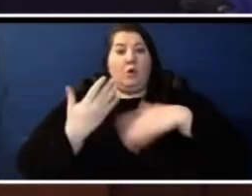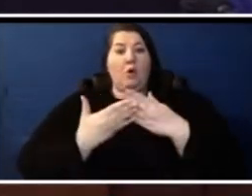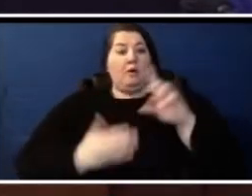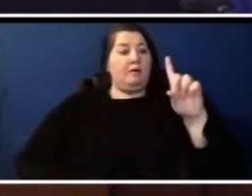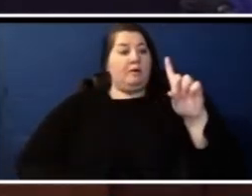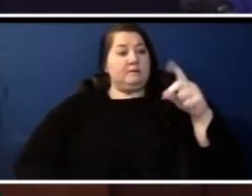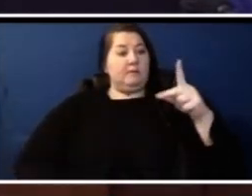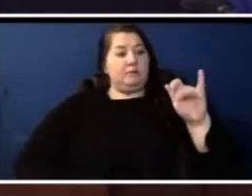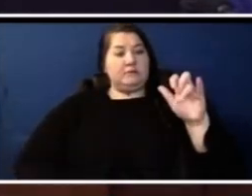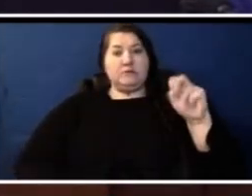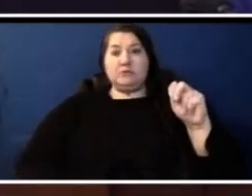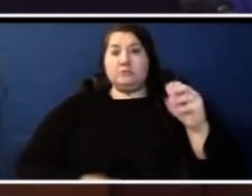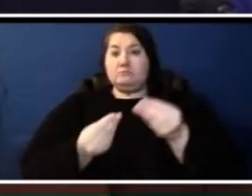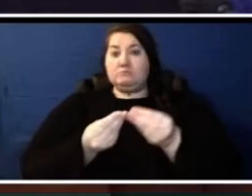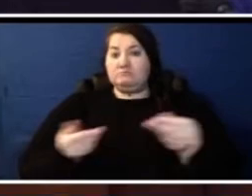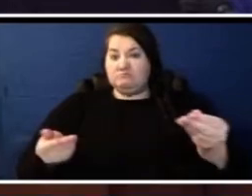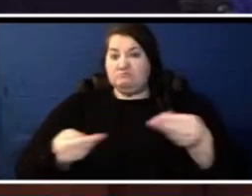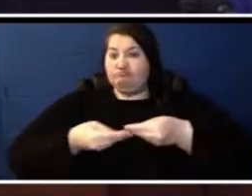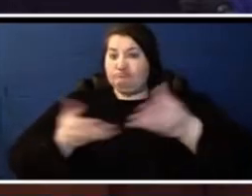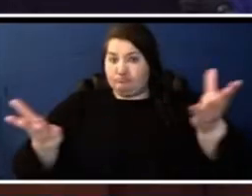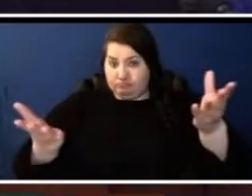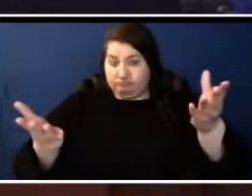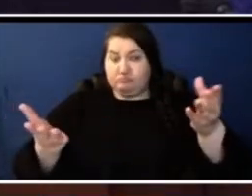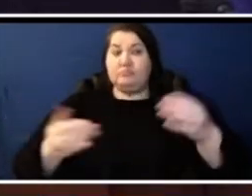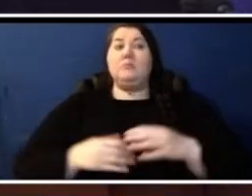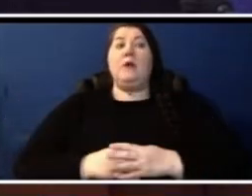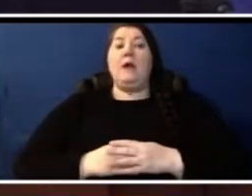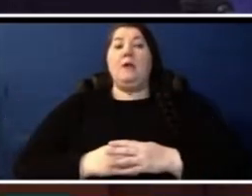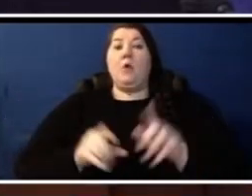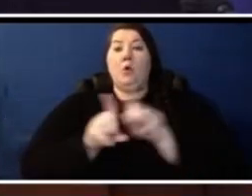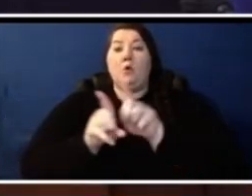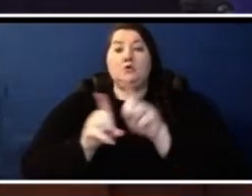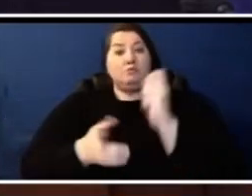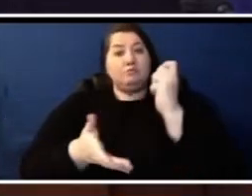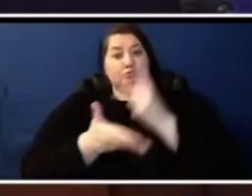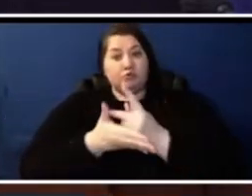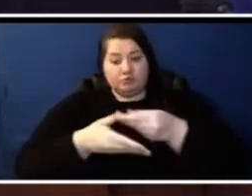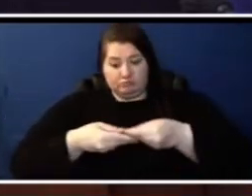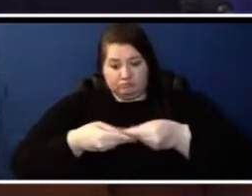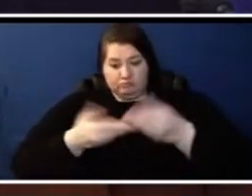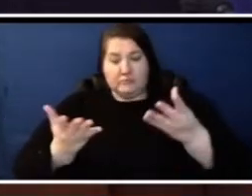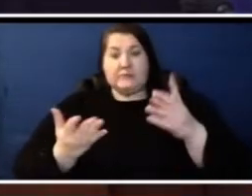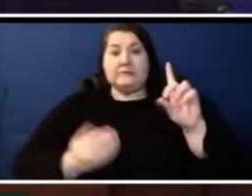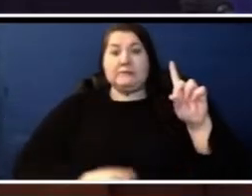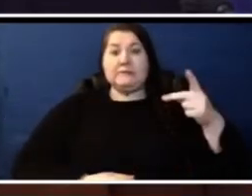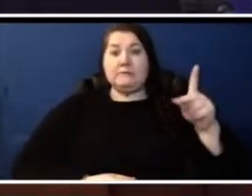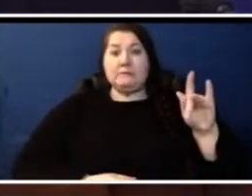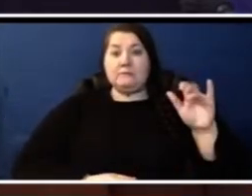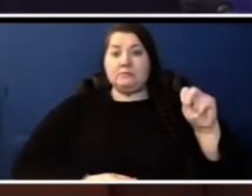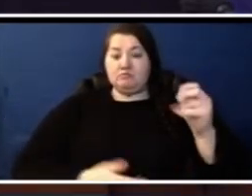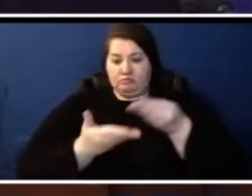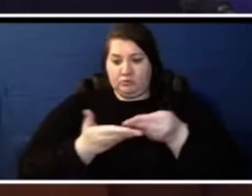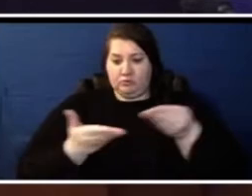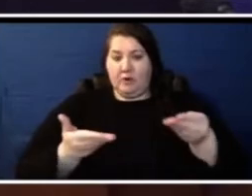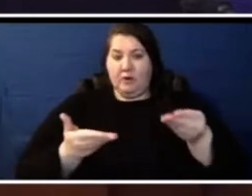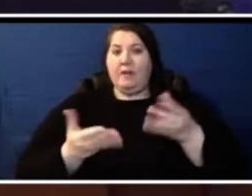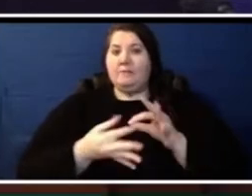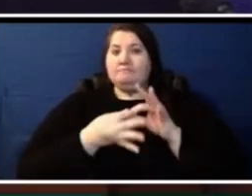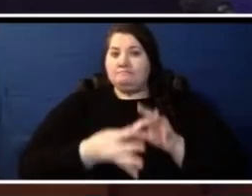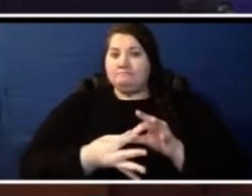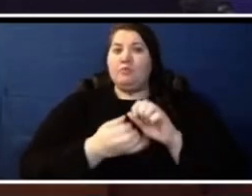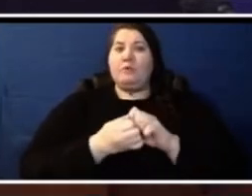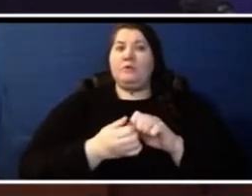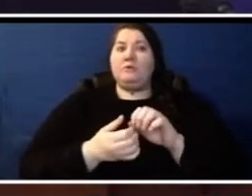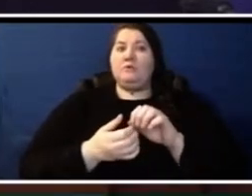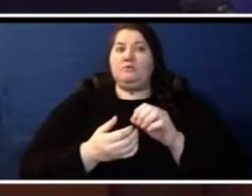during today's meeting, and further, its approval to release deposition material that accompanies release of the